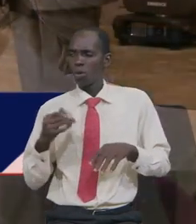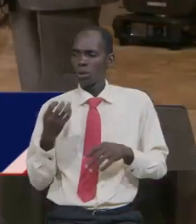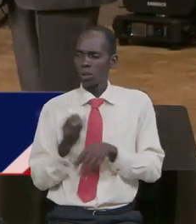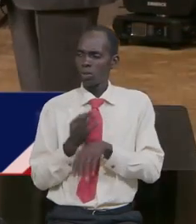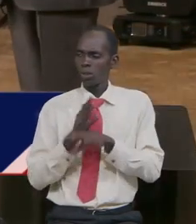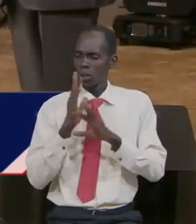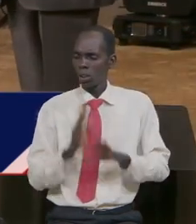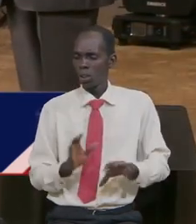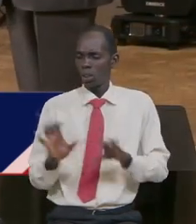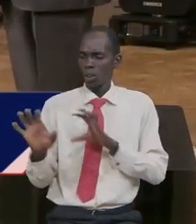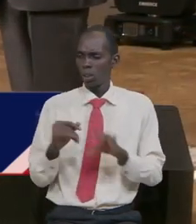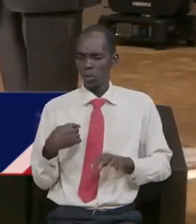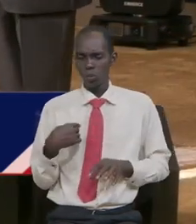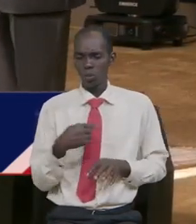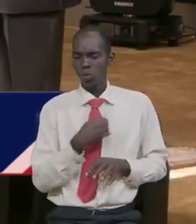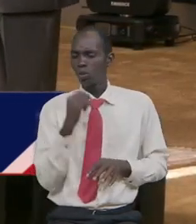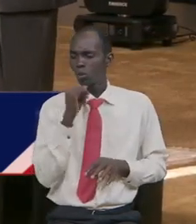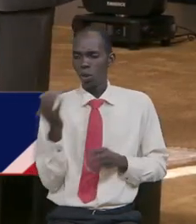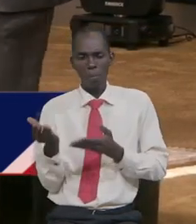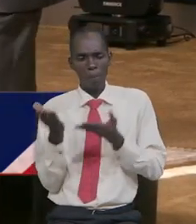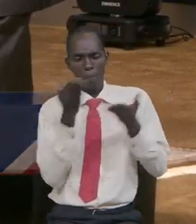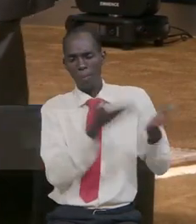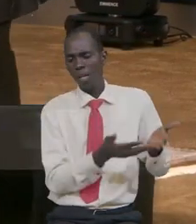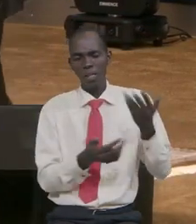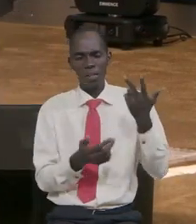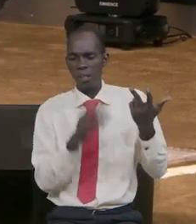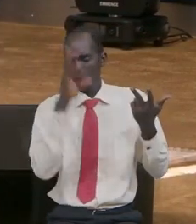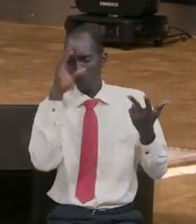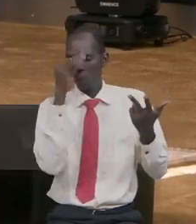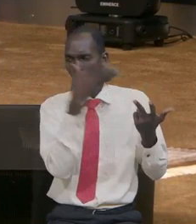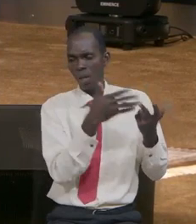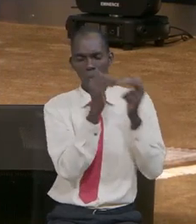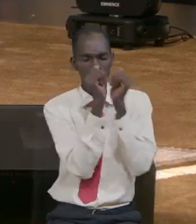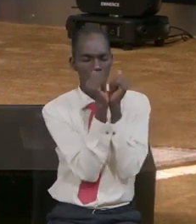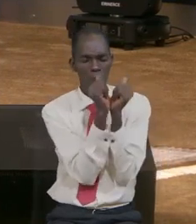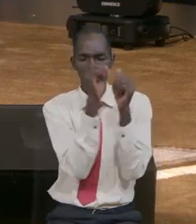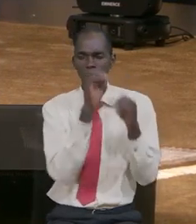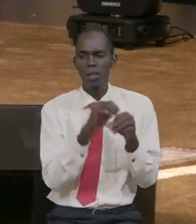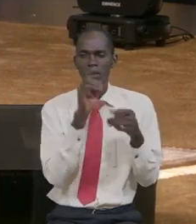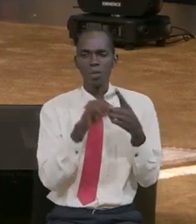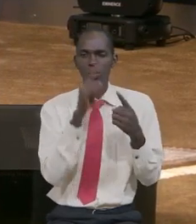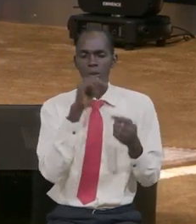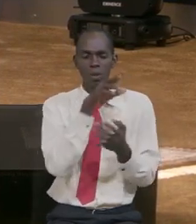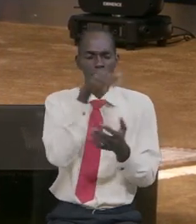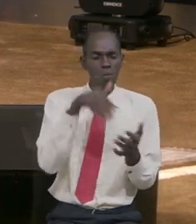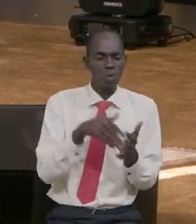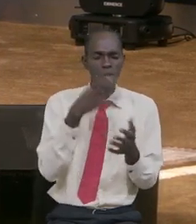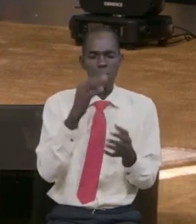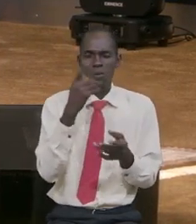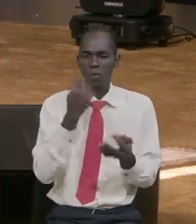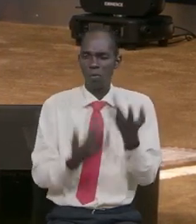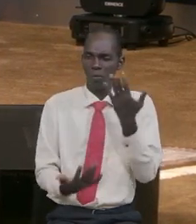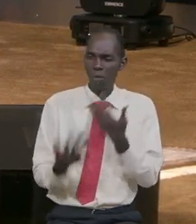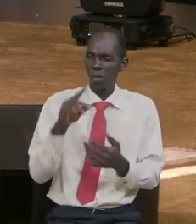did not we cast three men bound into the midst of the